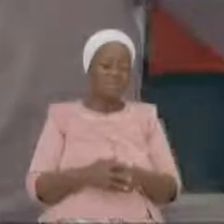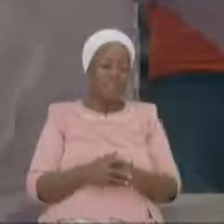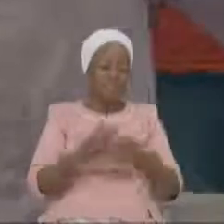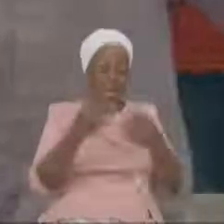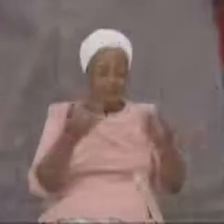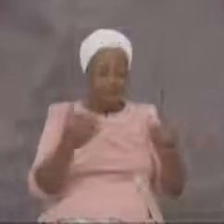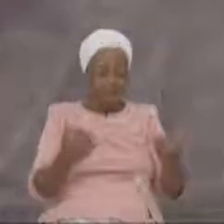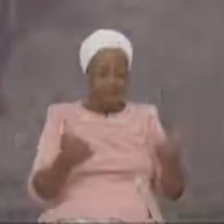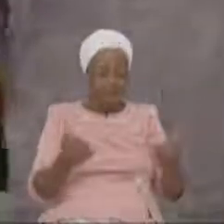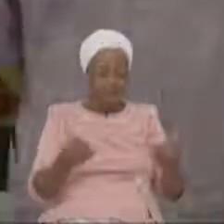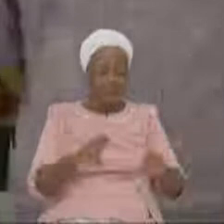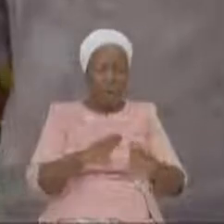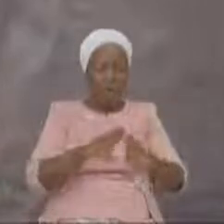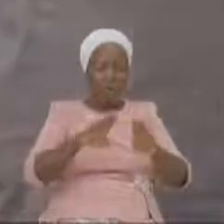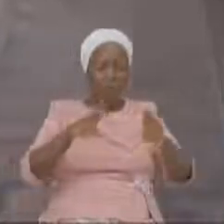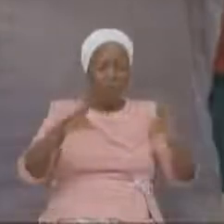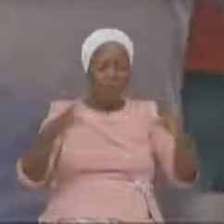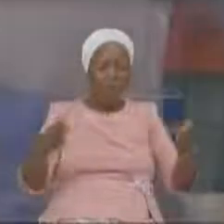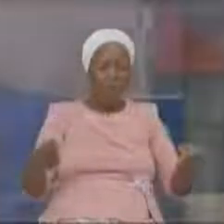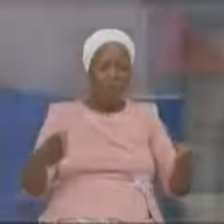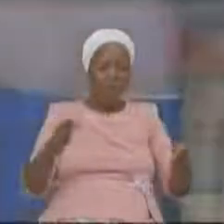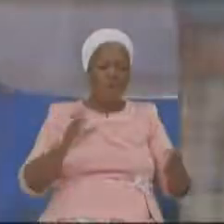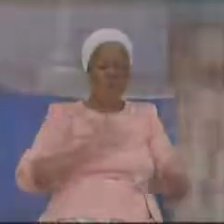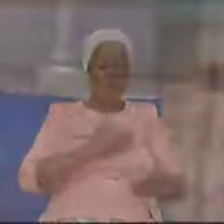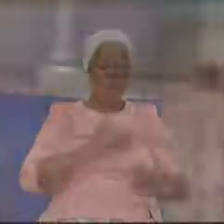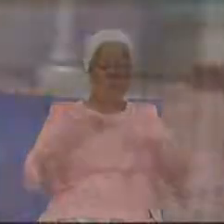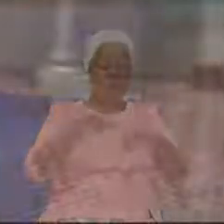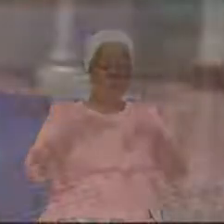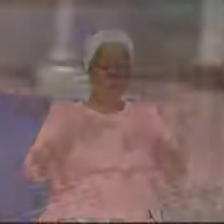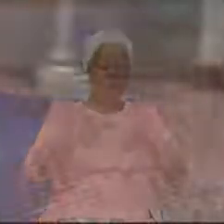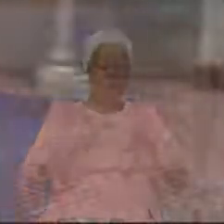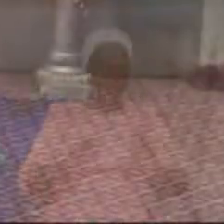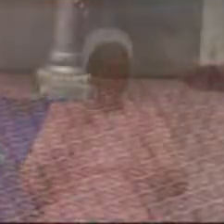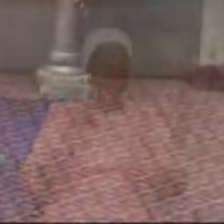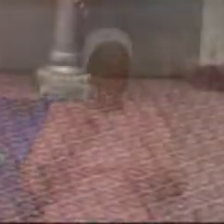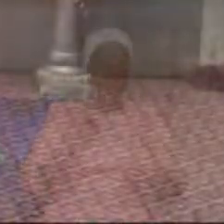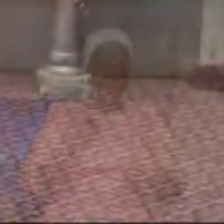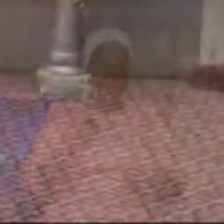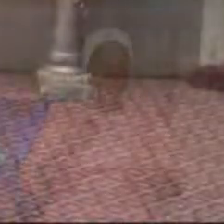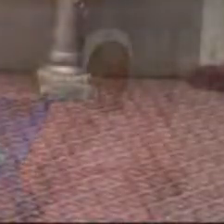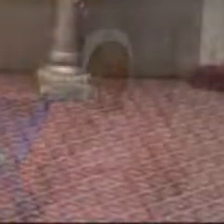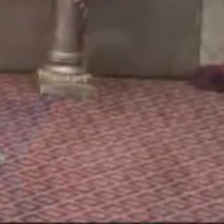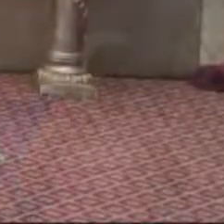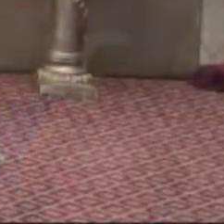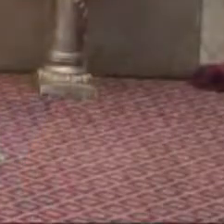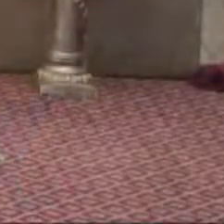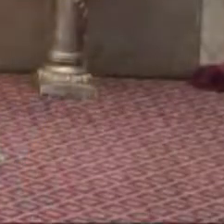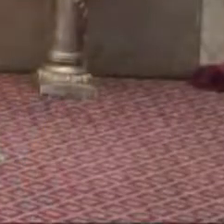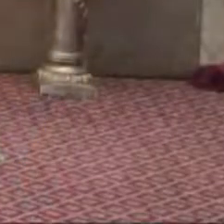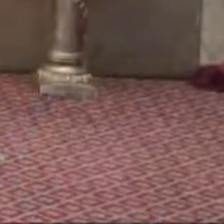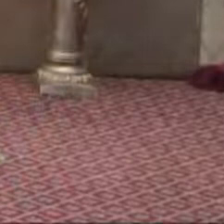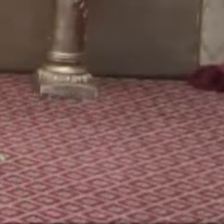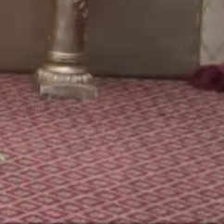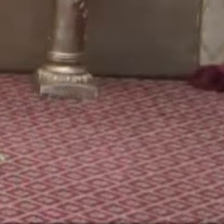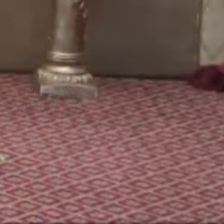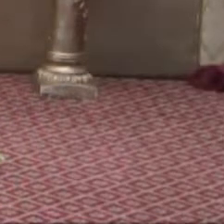Now open our graves. Let the righteous rise up